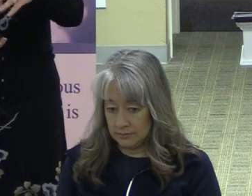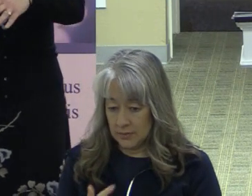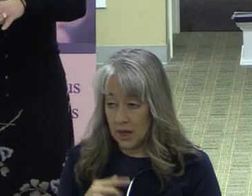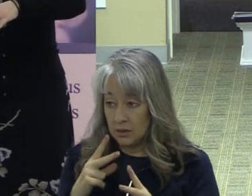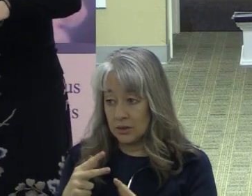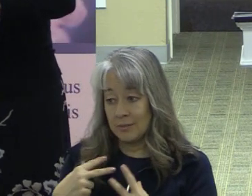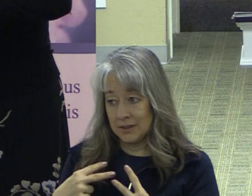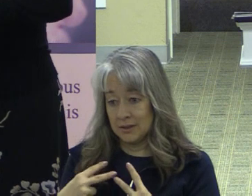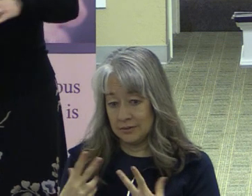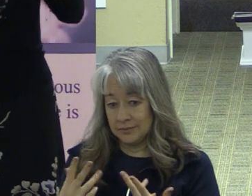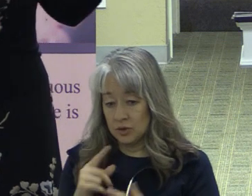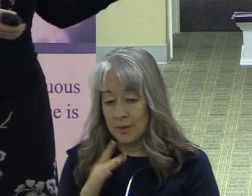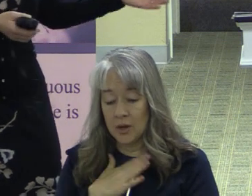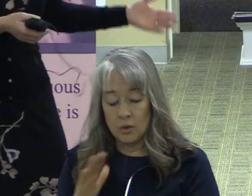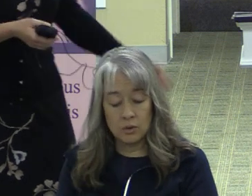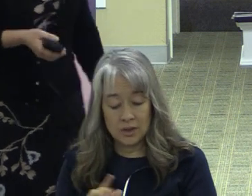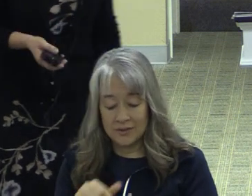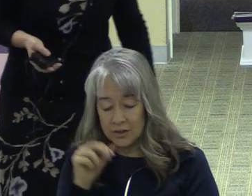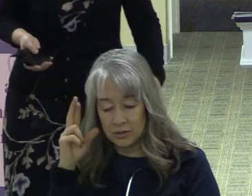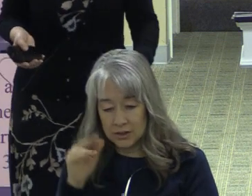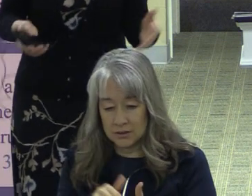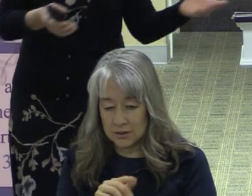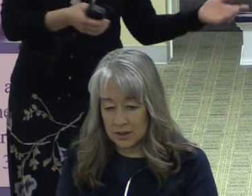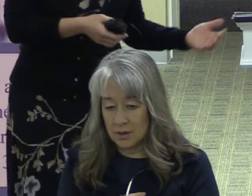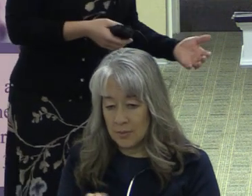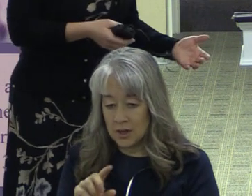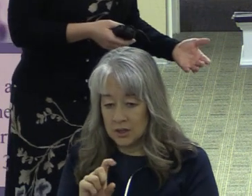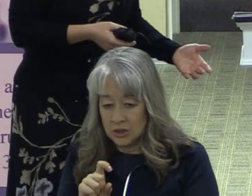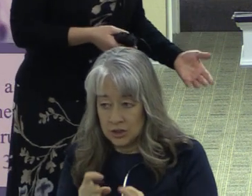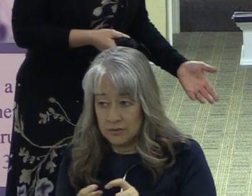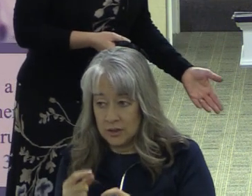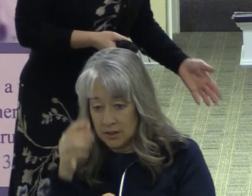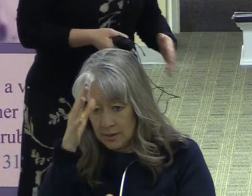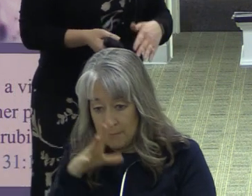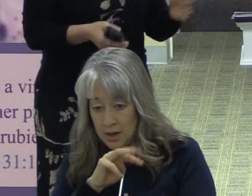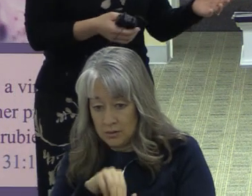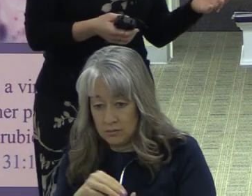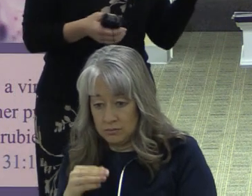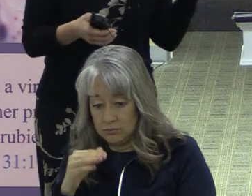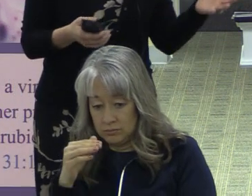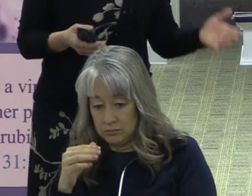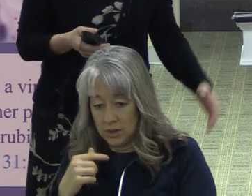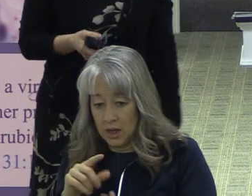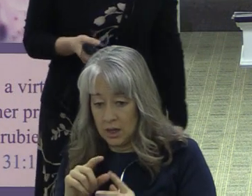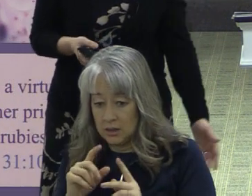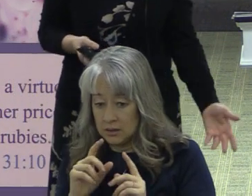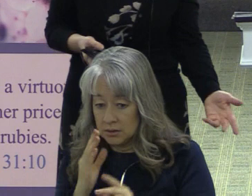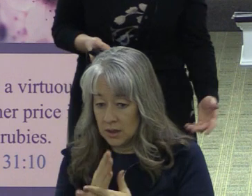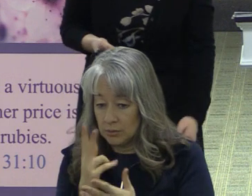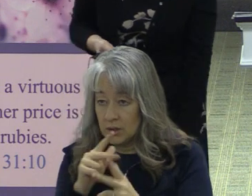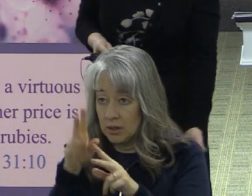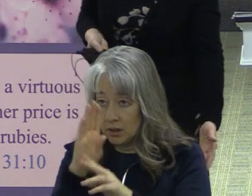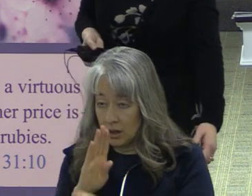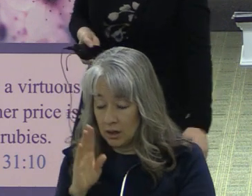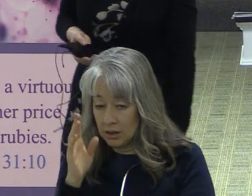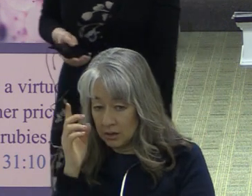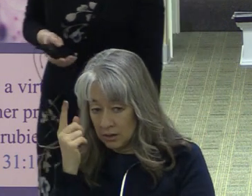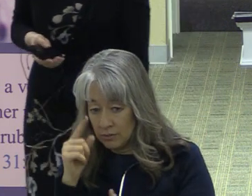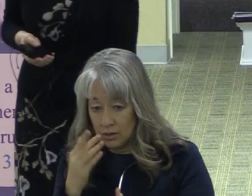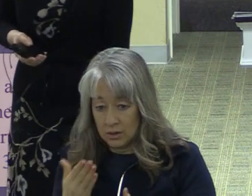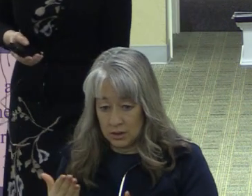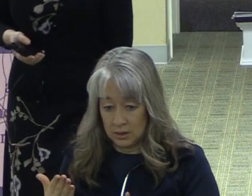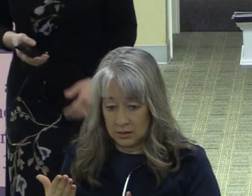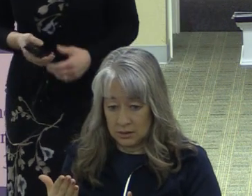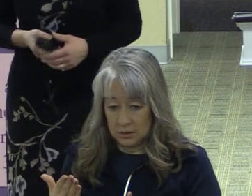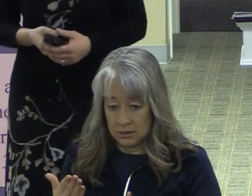myself. So my whole life, I didn't realize it at the time, but shifted manward. I stopped looking like to God for